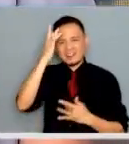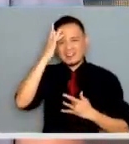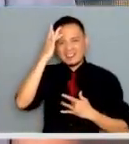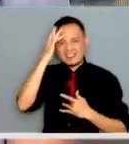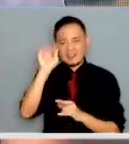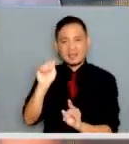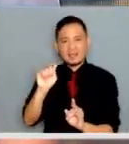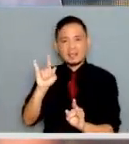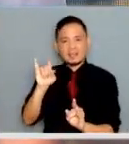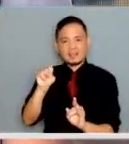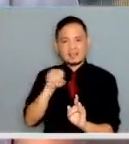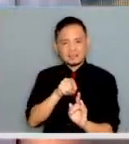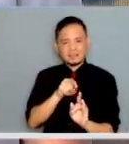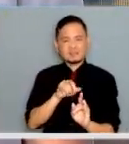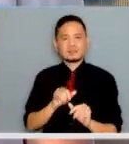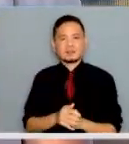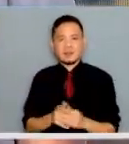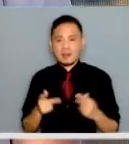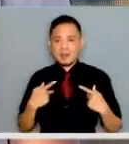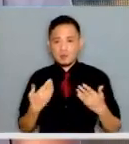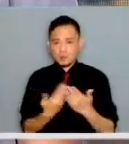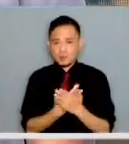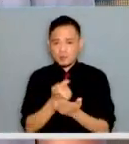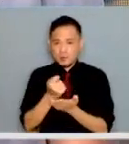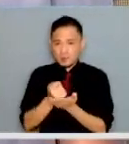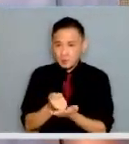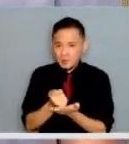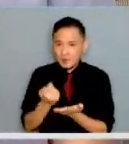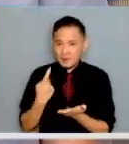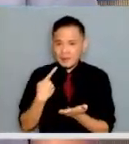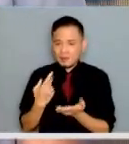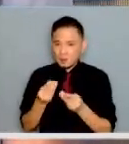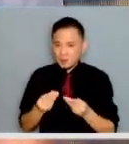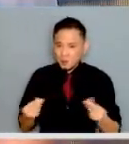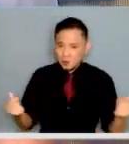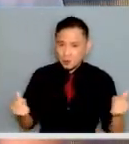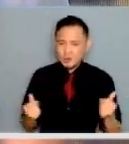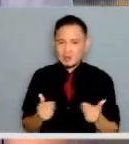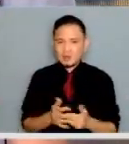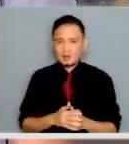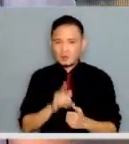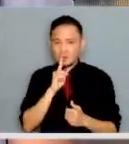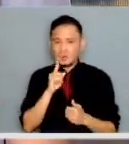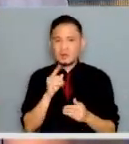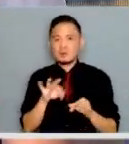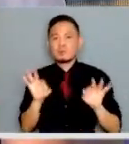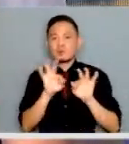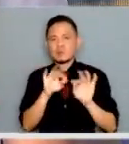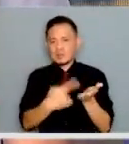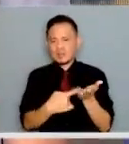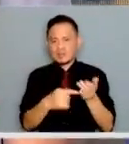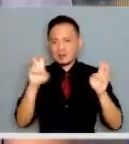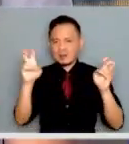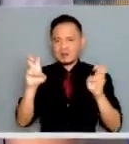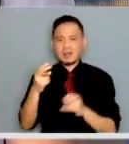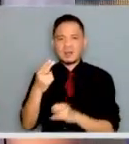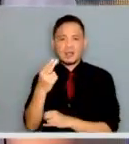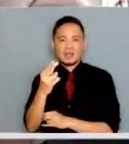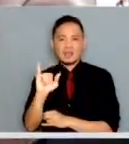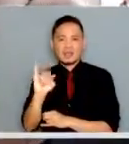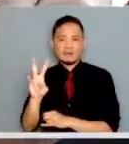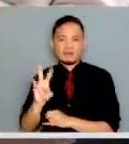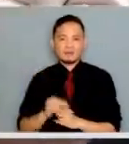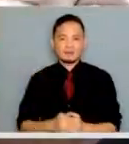mga naging pagbabagong treatment when it comes to that? Or gaano ba kahalaga dun sa play na mapag-usapan niya? Very,